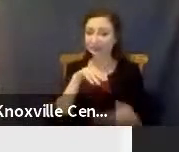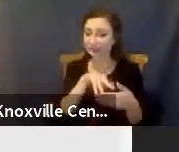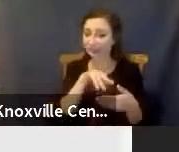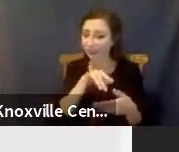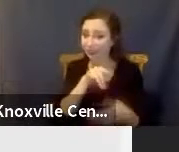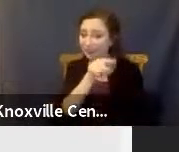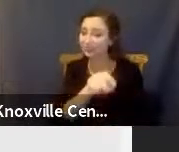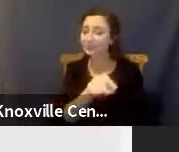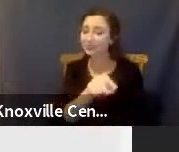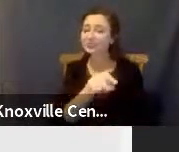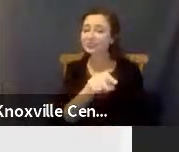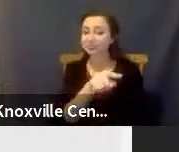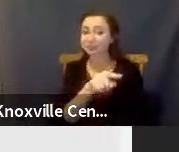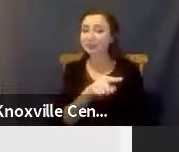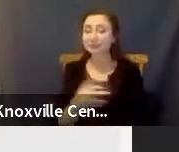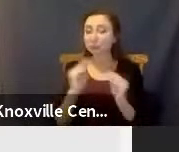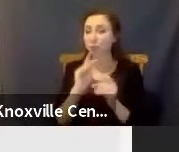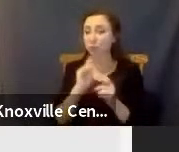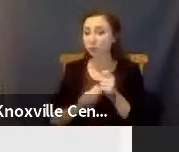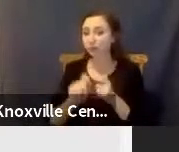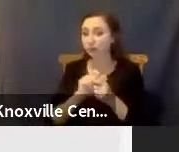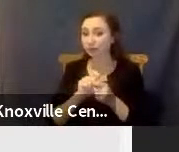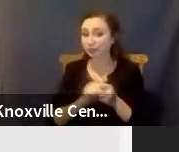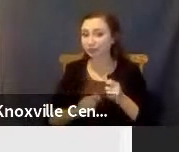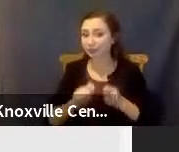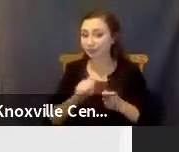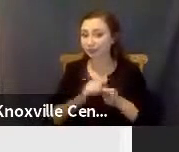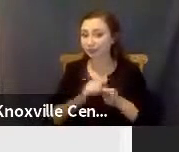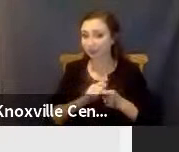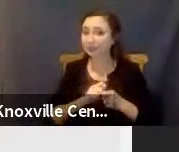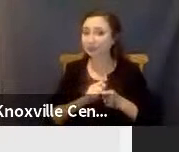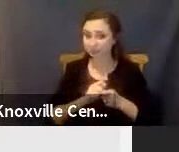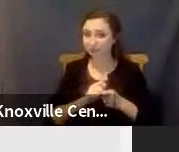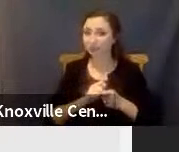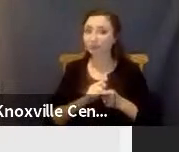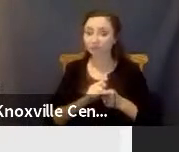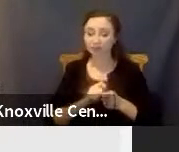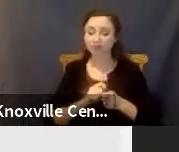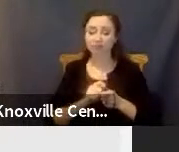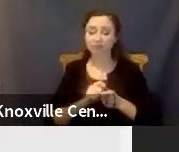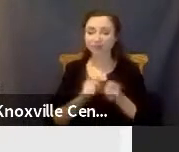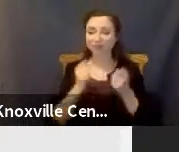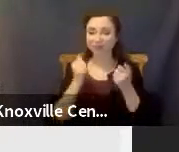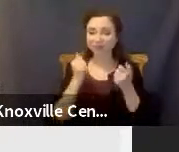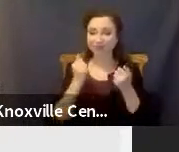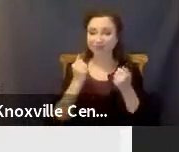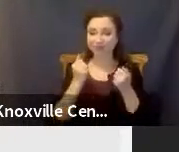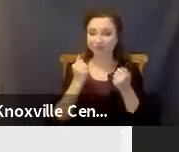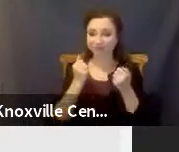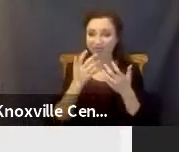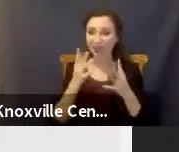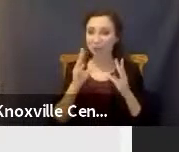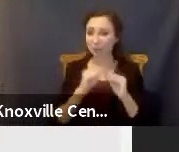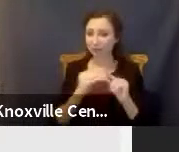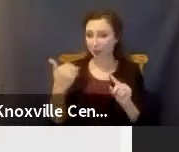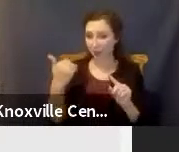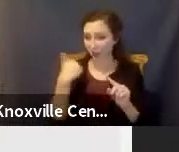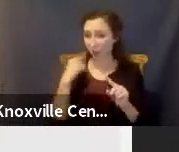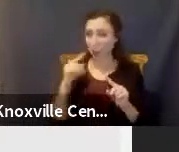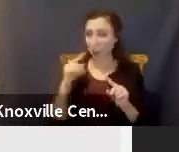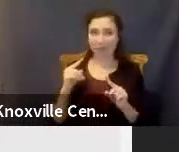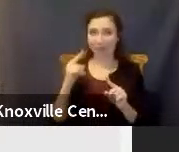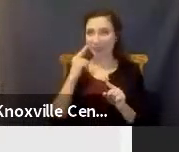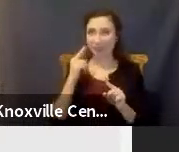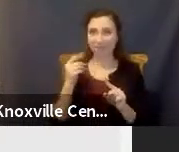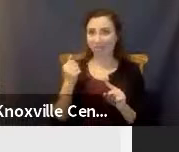seemed to be more specific. And in several meetings ago, actually one of our first meetings, I think we